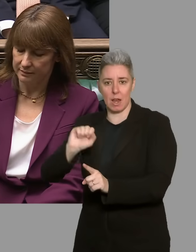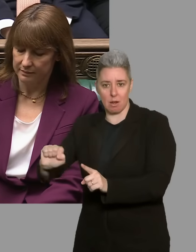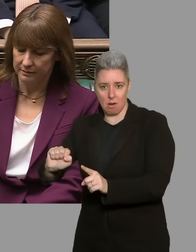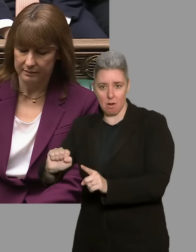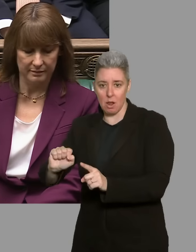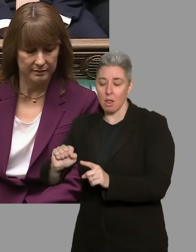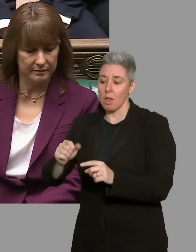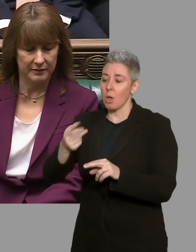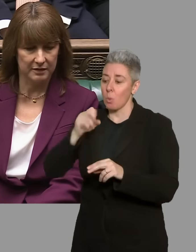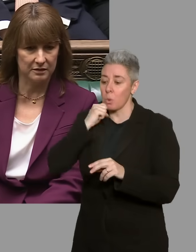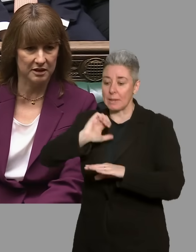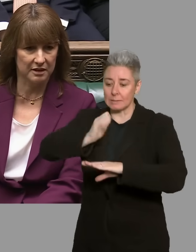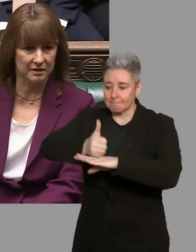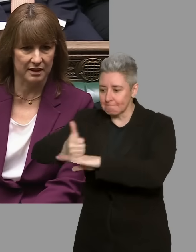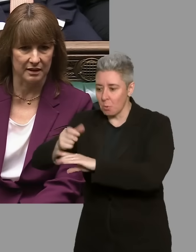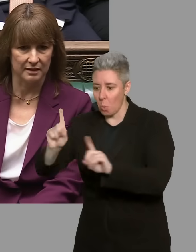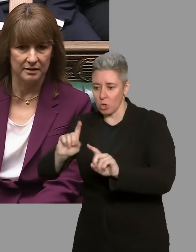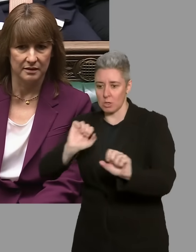protect military hubs. The